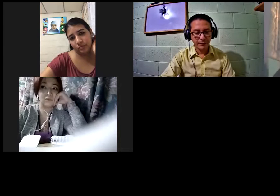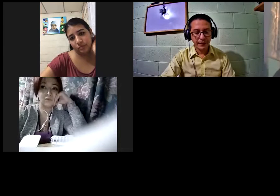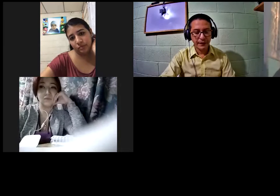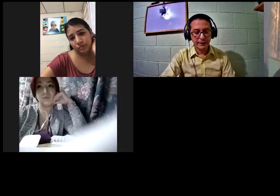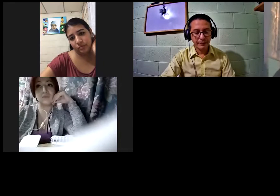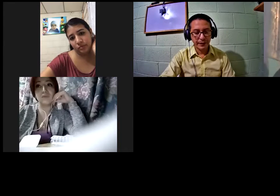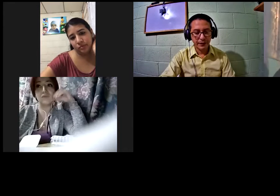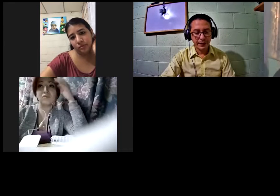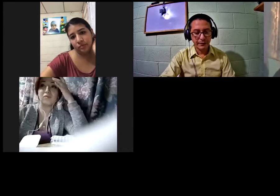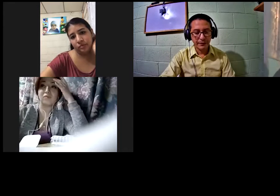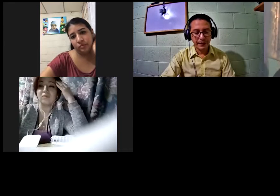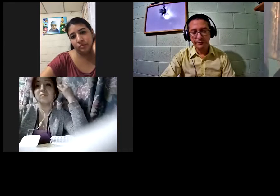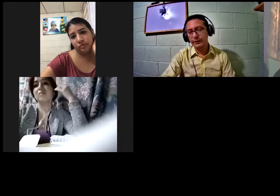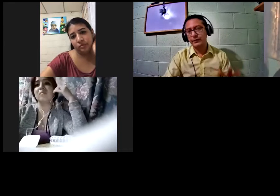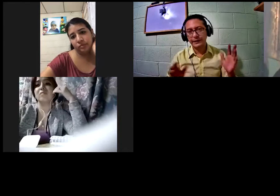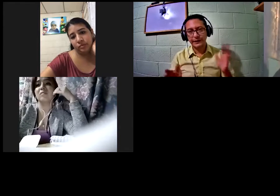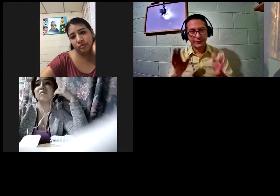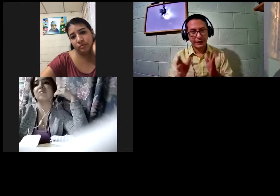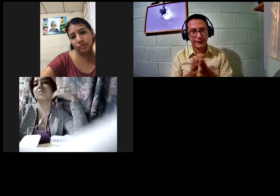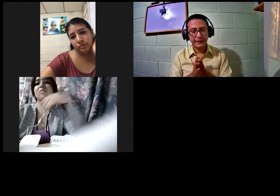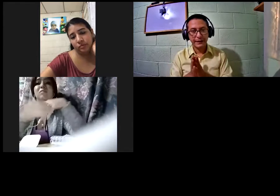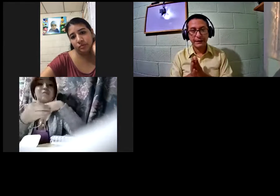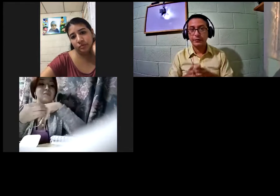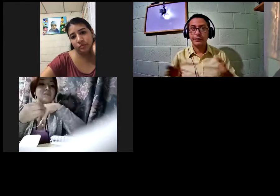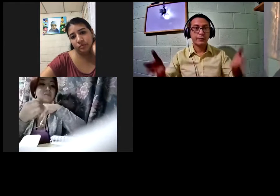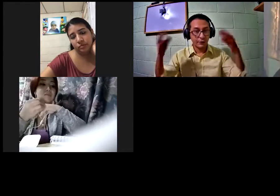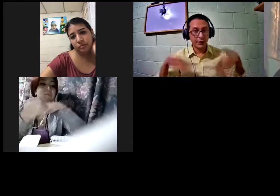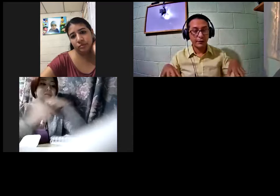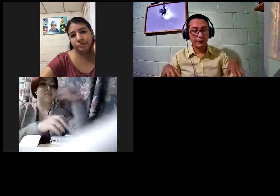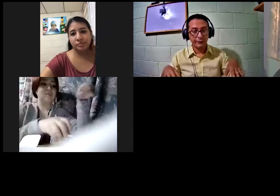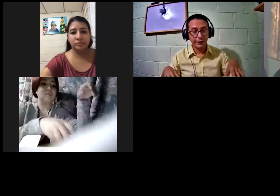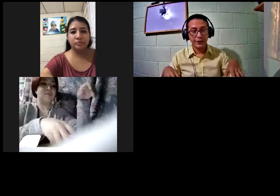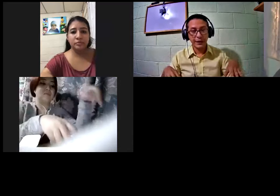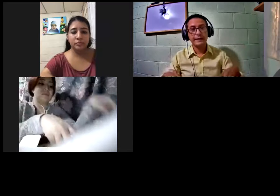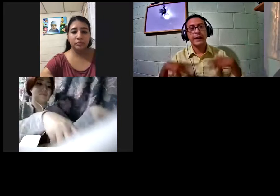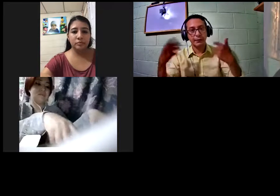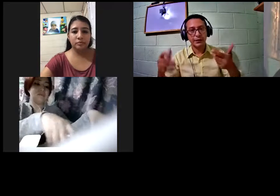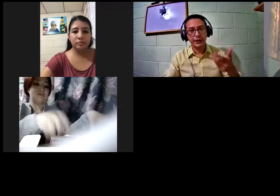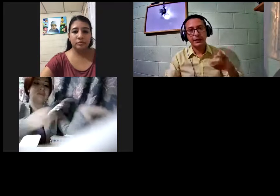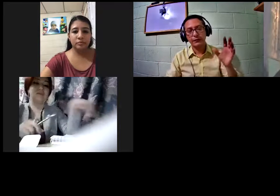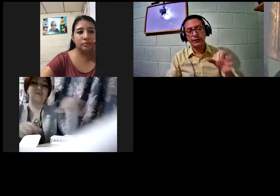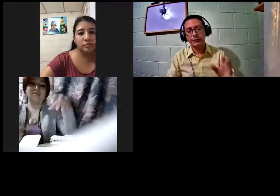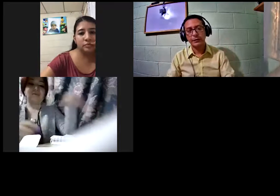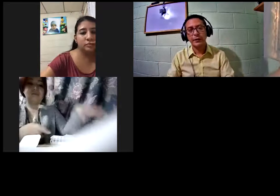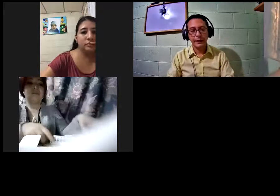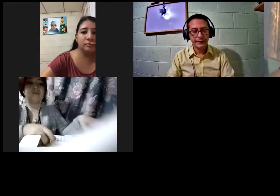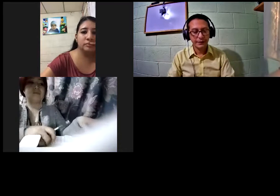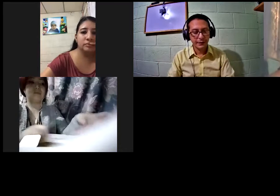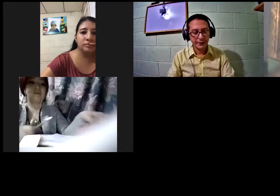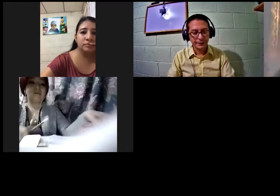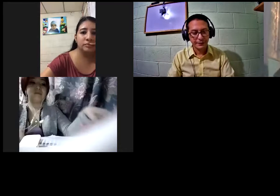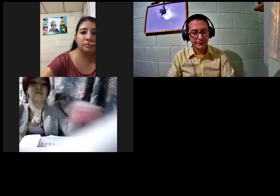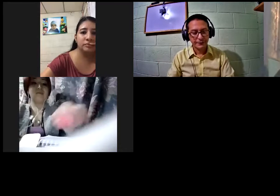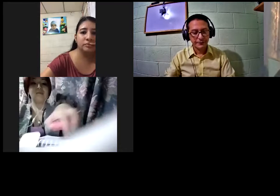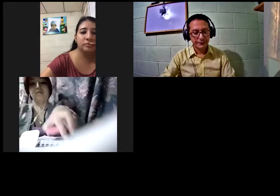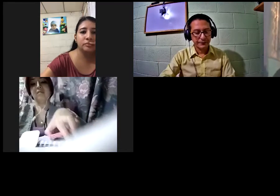Las disculpas del caso para los que ya me enviaron, pero he tenido un día atrasadito, pero today when we finish class, I will check. Cuando terminemos la clase, yo